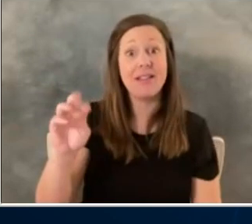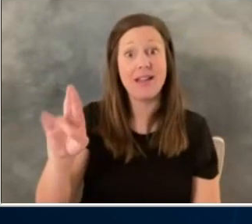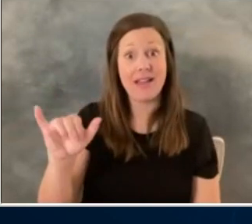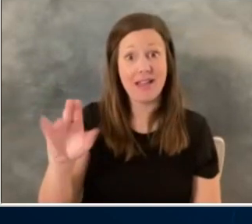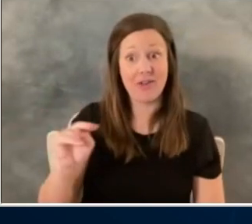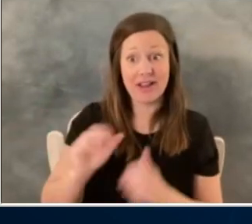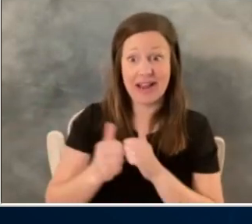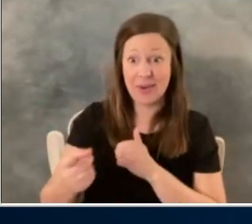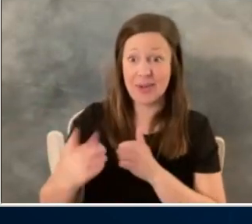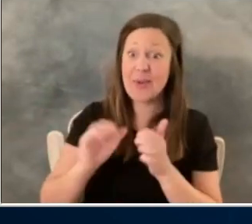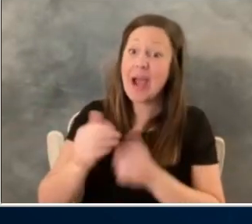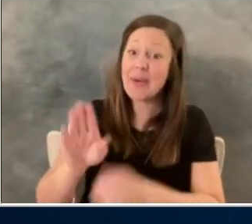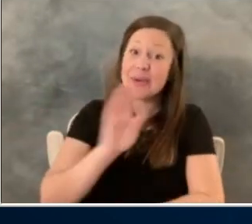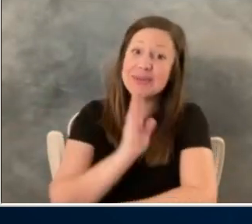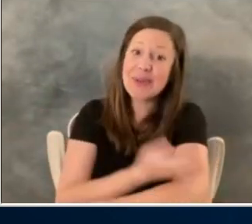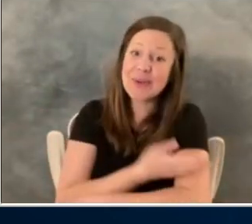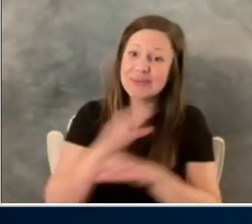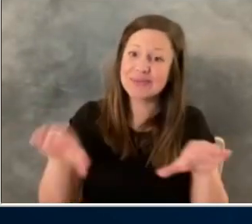girls doing?